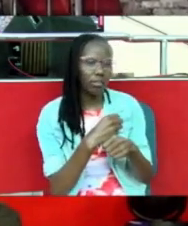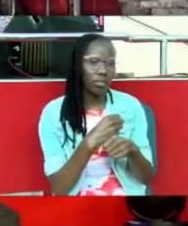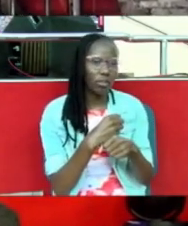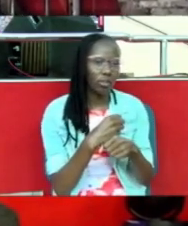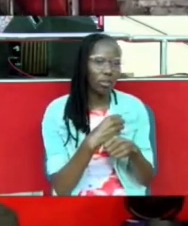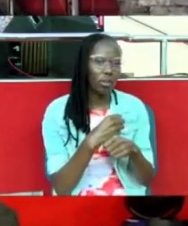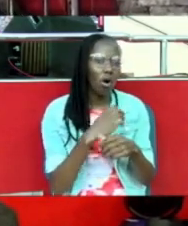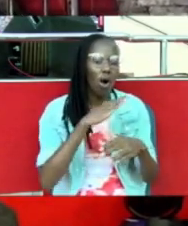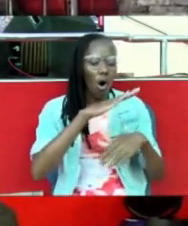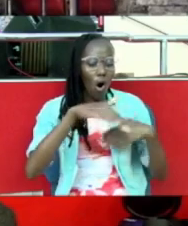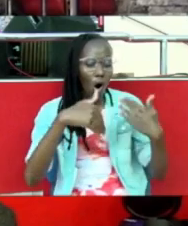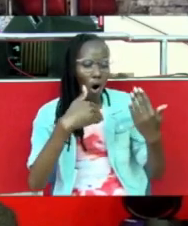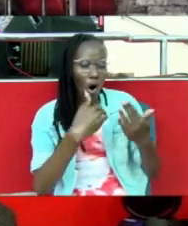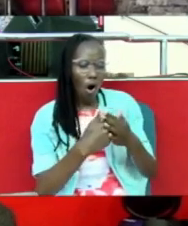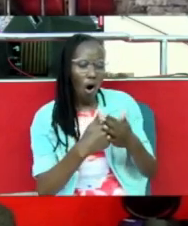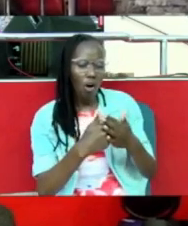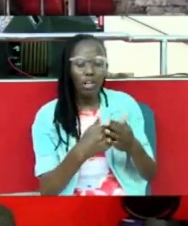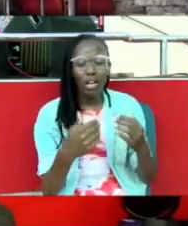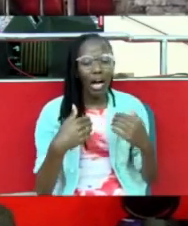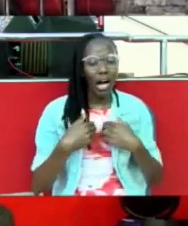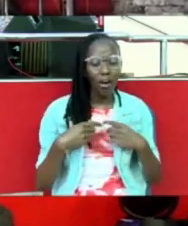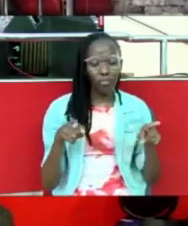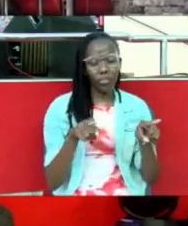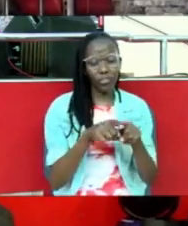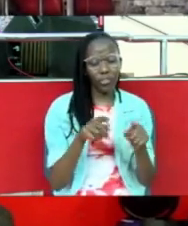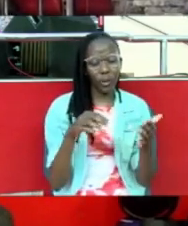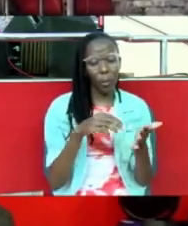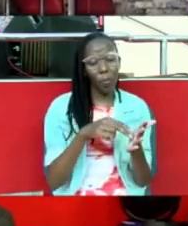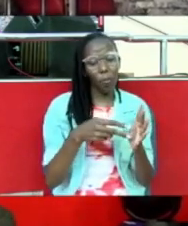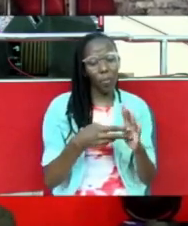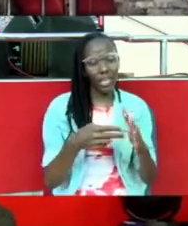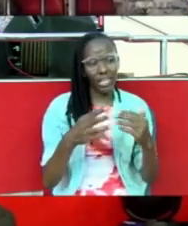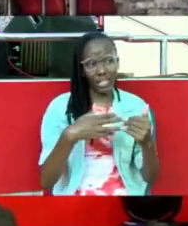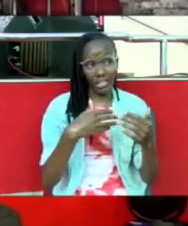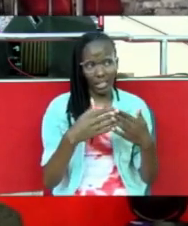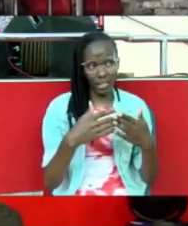they all have the same symbolic meaning of significance.